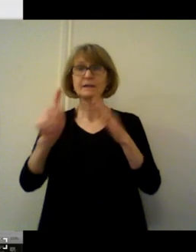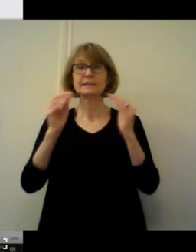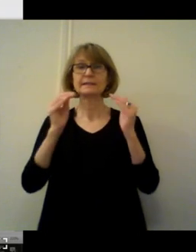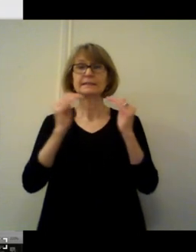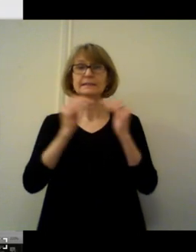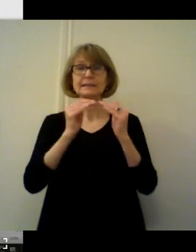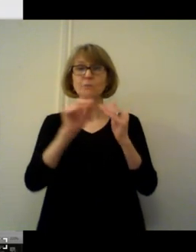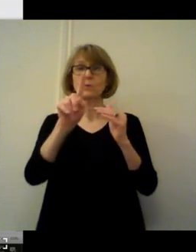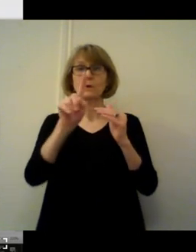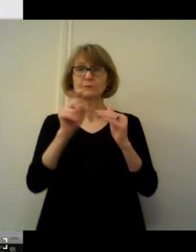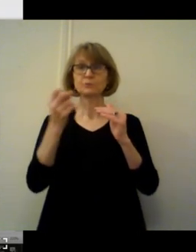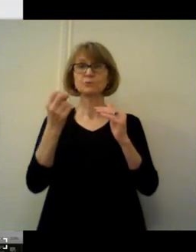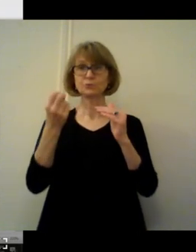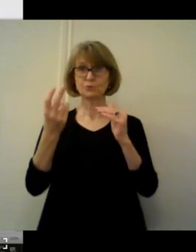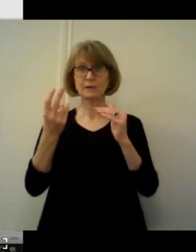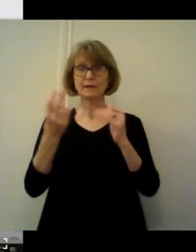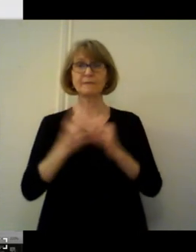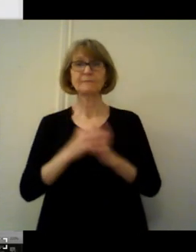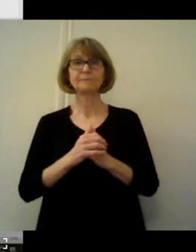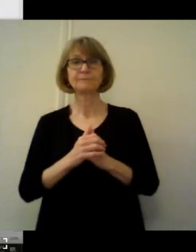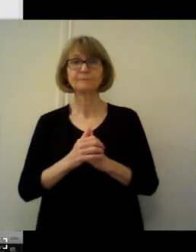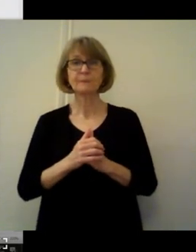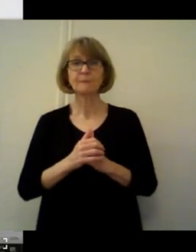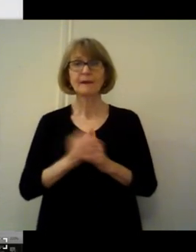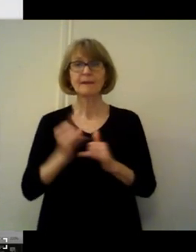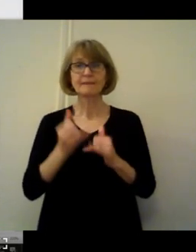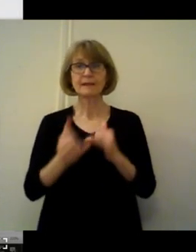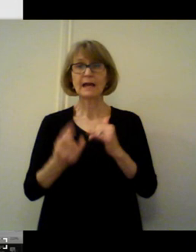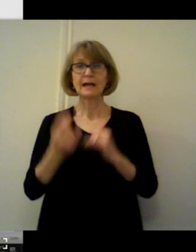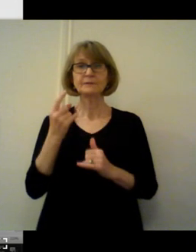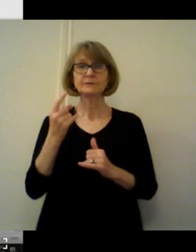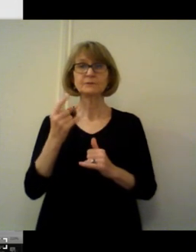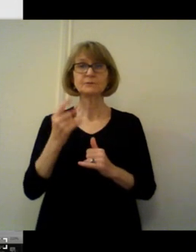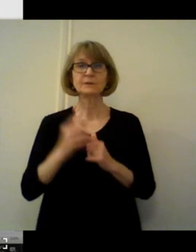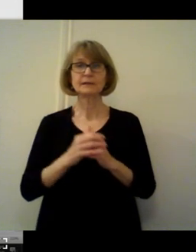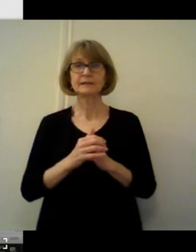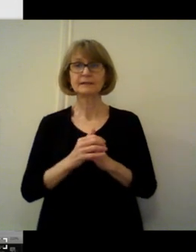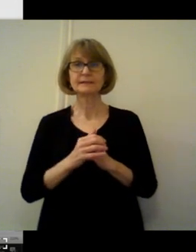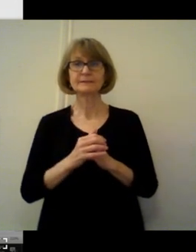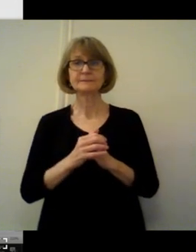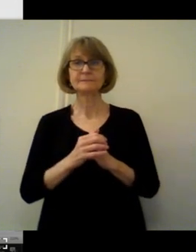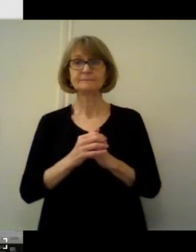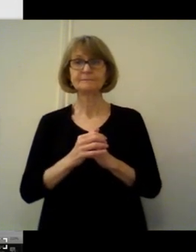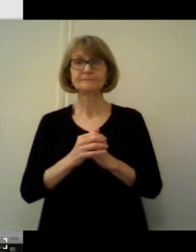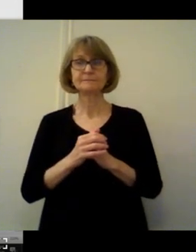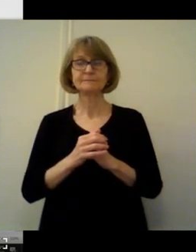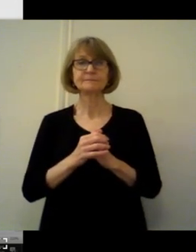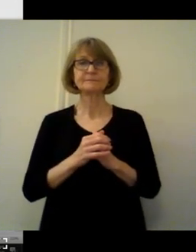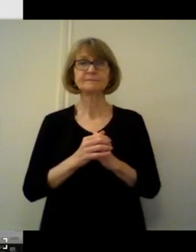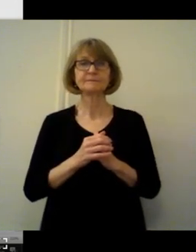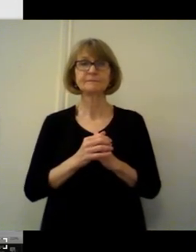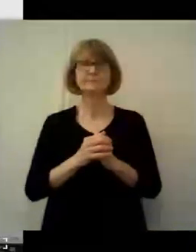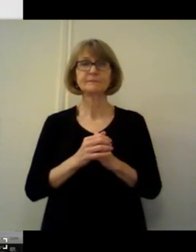112. And then finally, for the last one, this one is the most difficult. So let's see. If